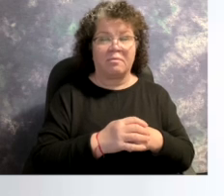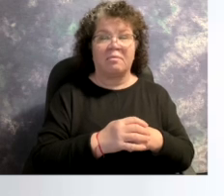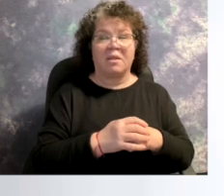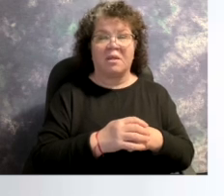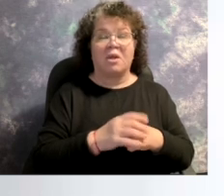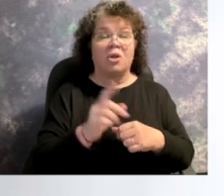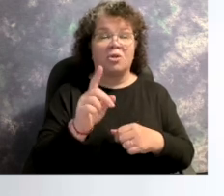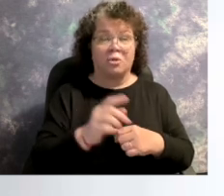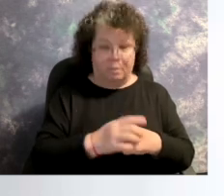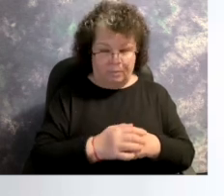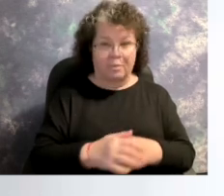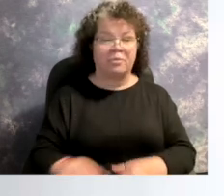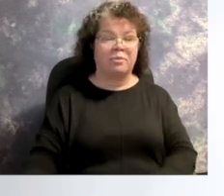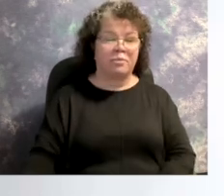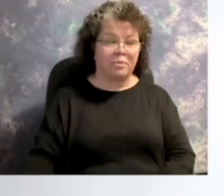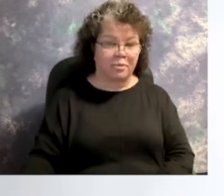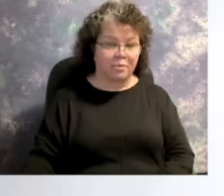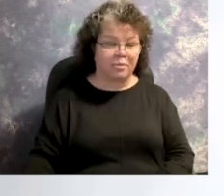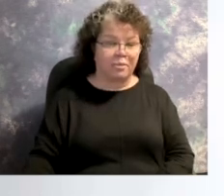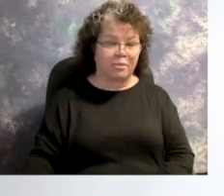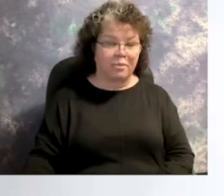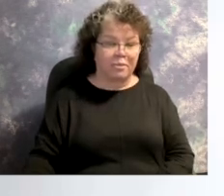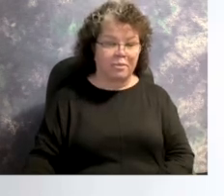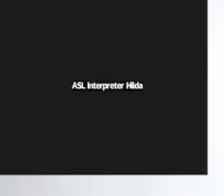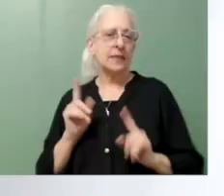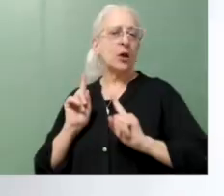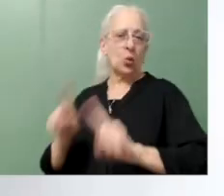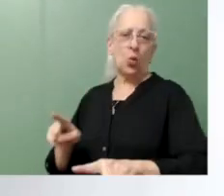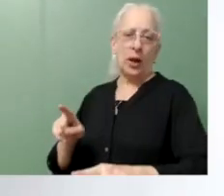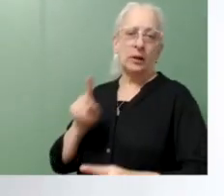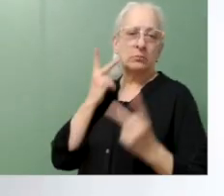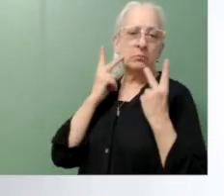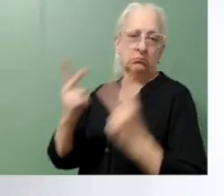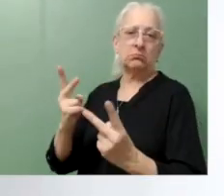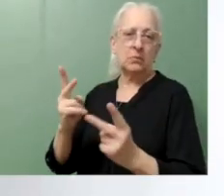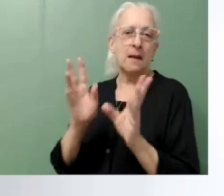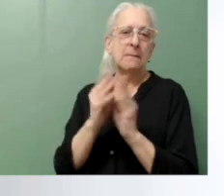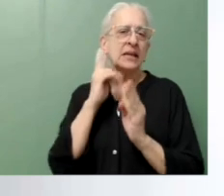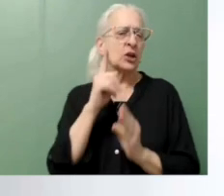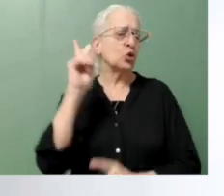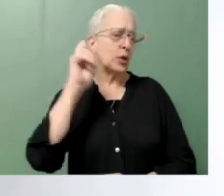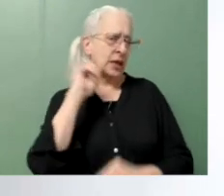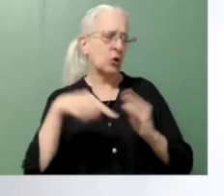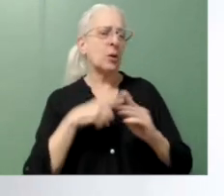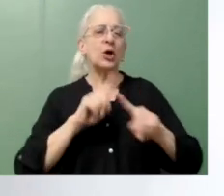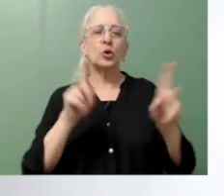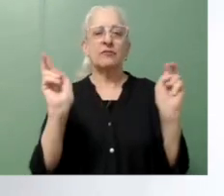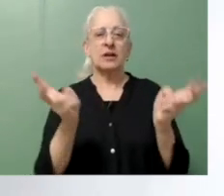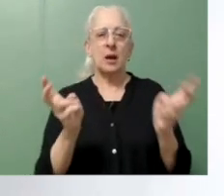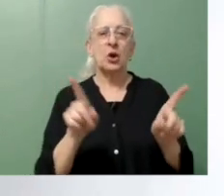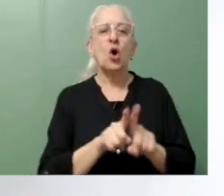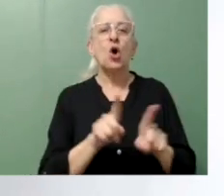Survey respondents shared that they attended the meeting to learn about various topics and to bring information